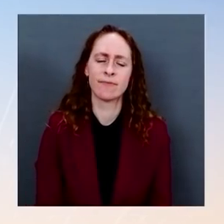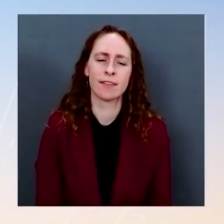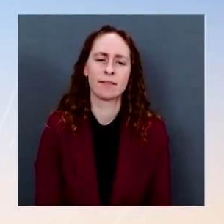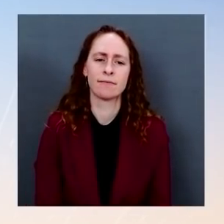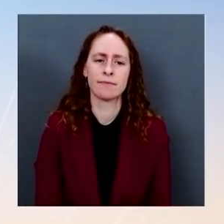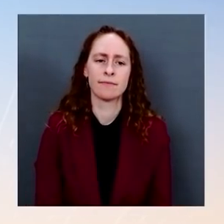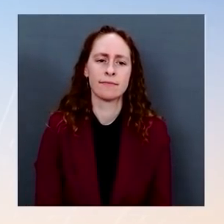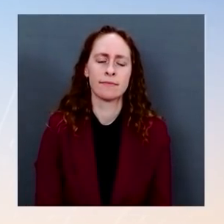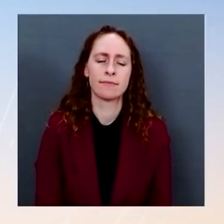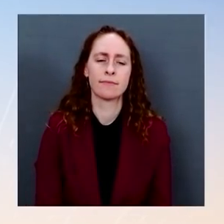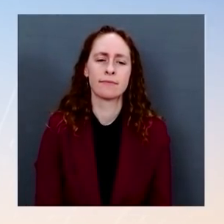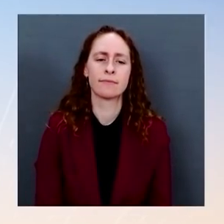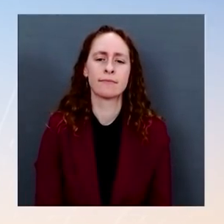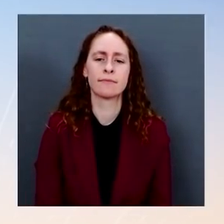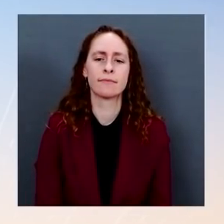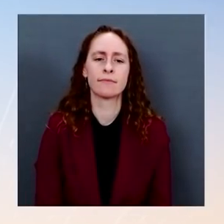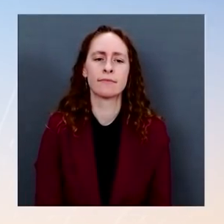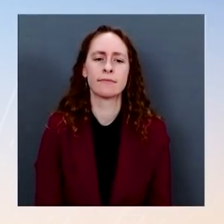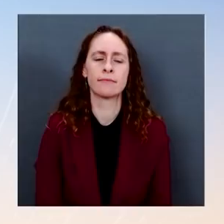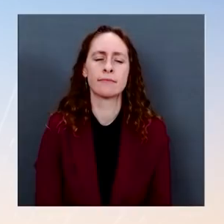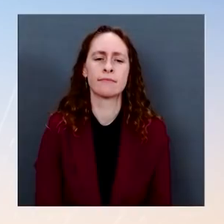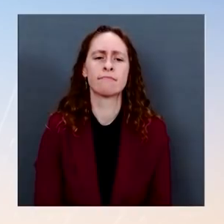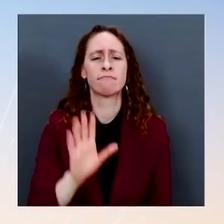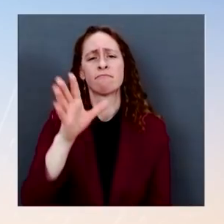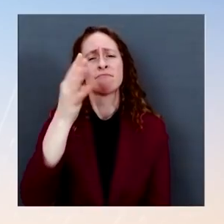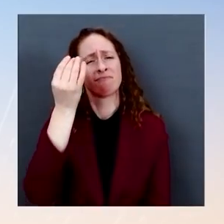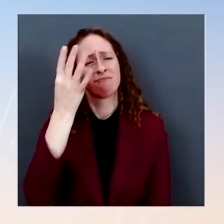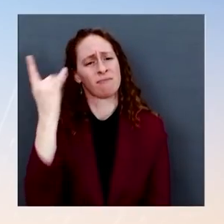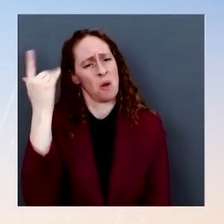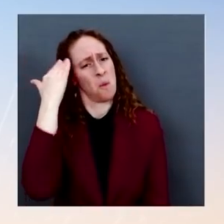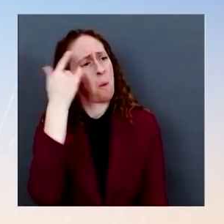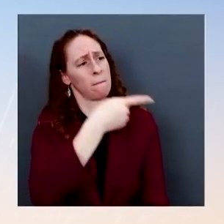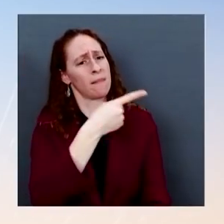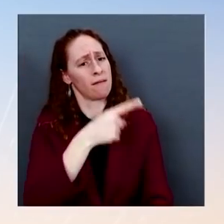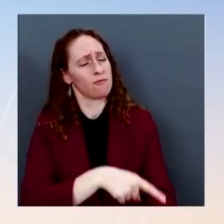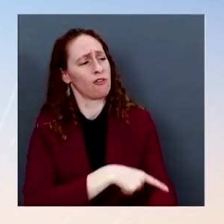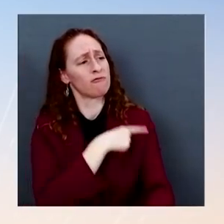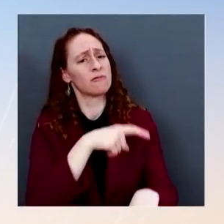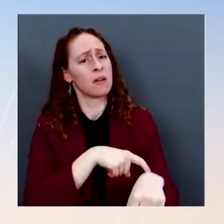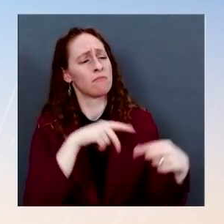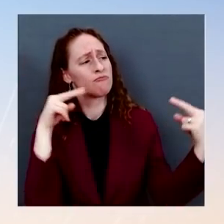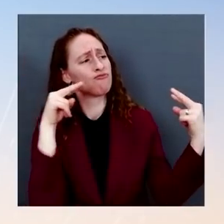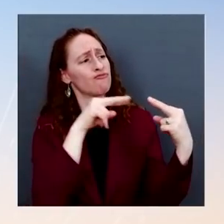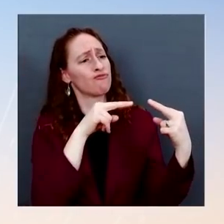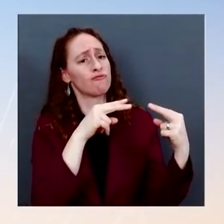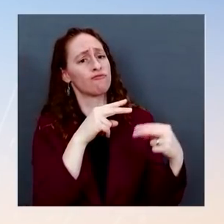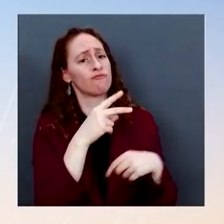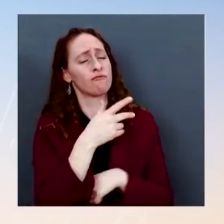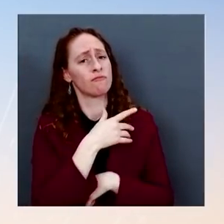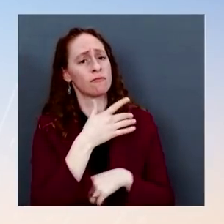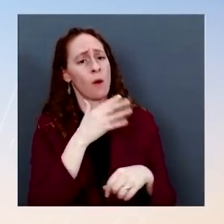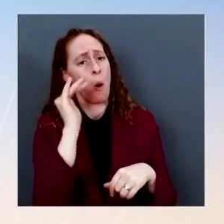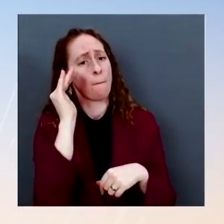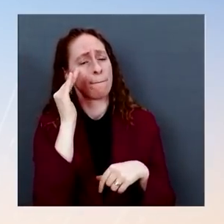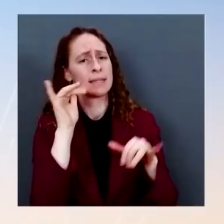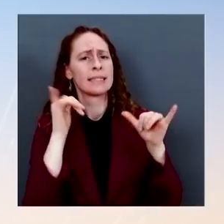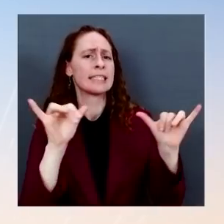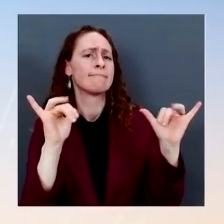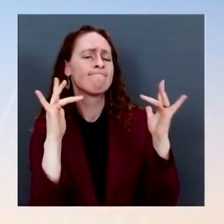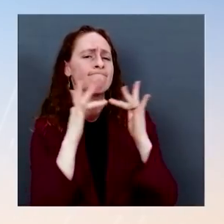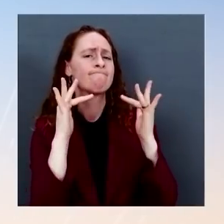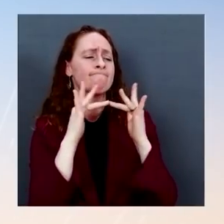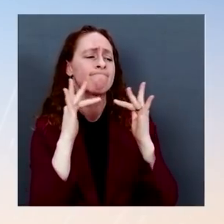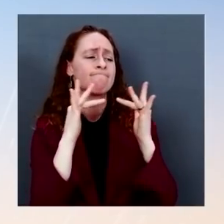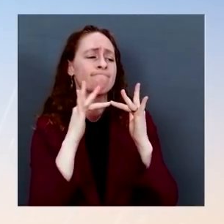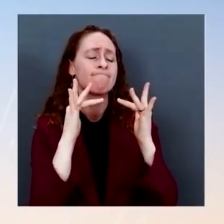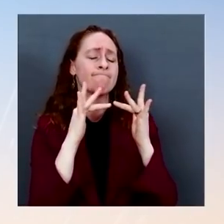and our focus now is moving forward. And where do the lines of communication stand at this point between either the president and Joe Manchin and